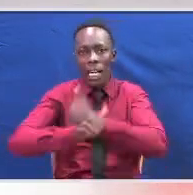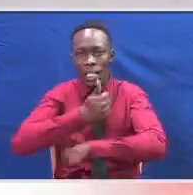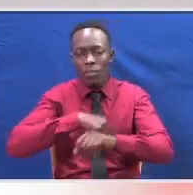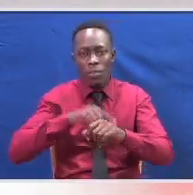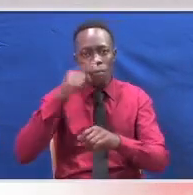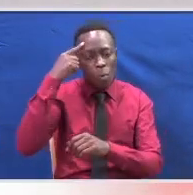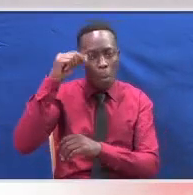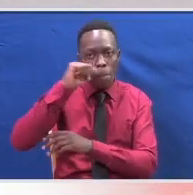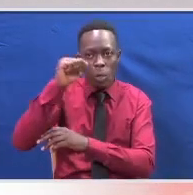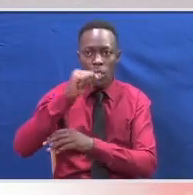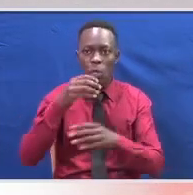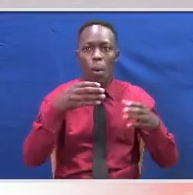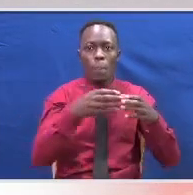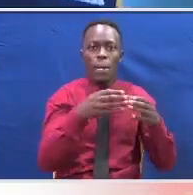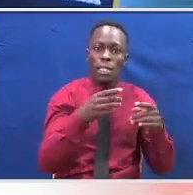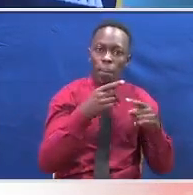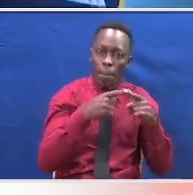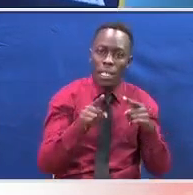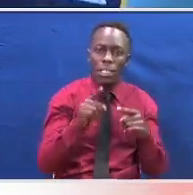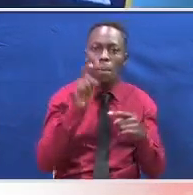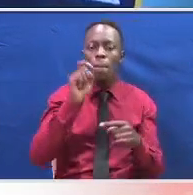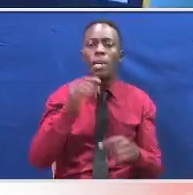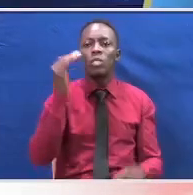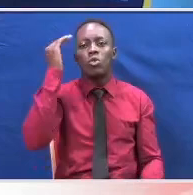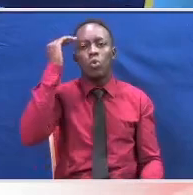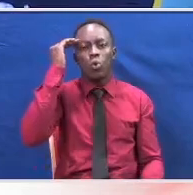political party, but willingly.